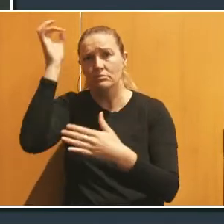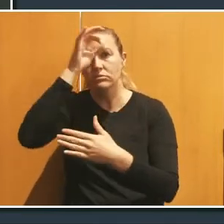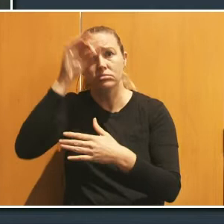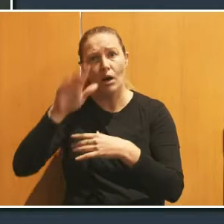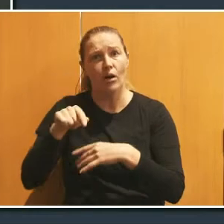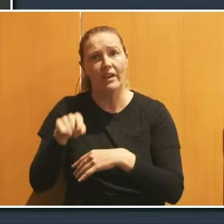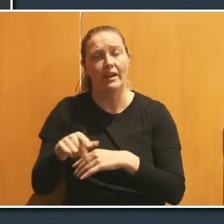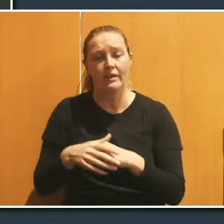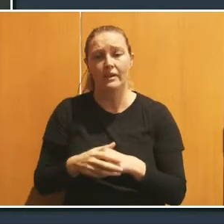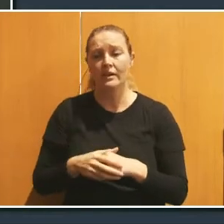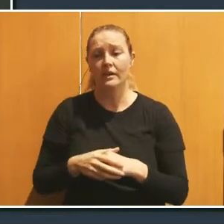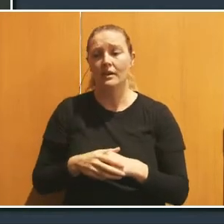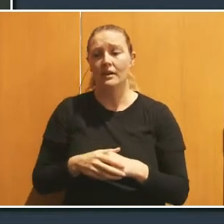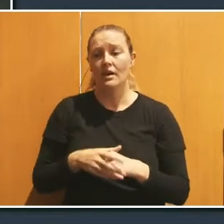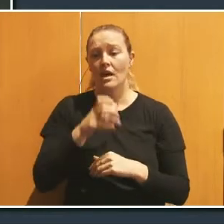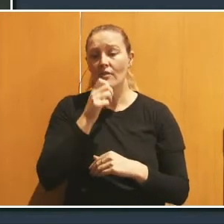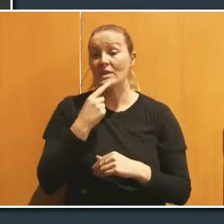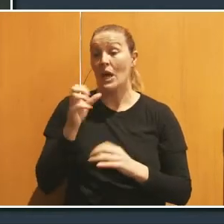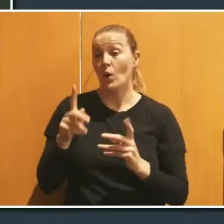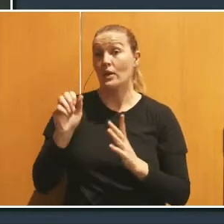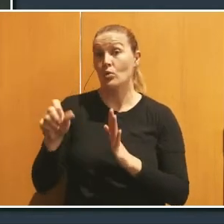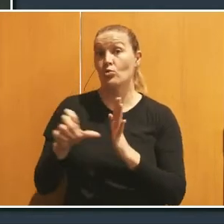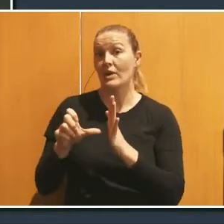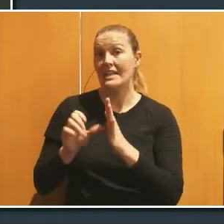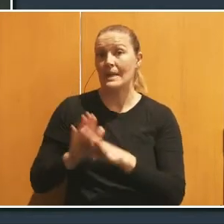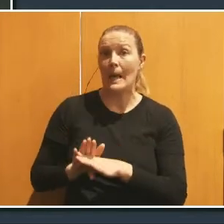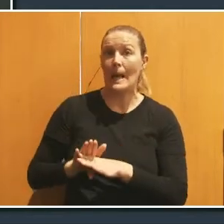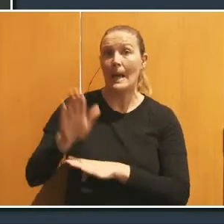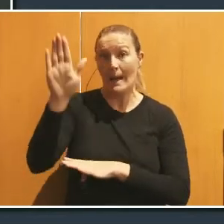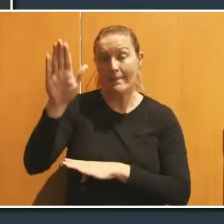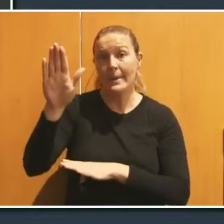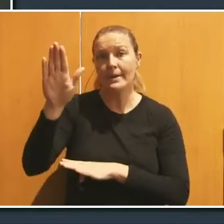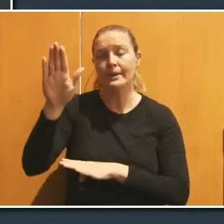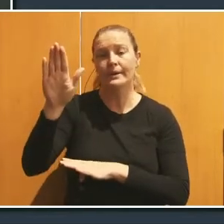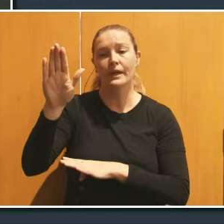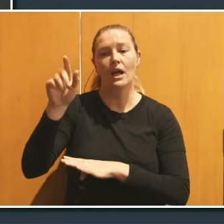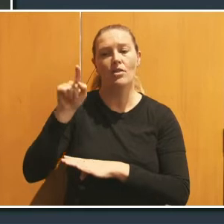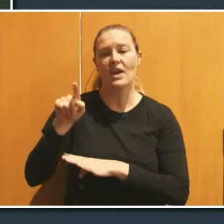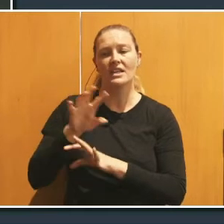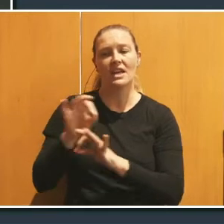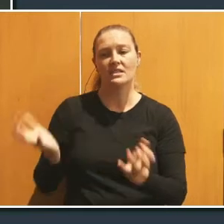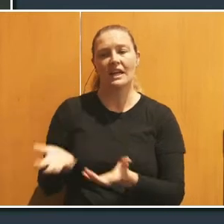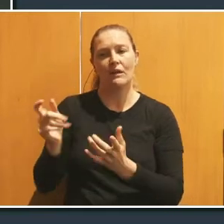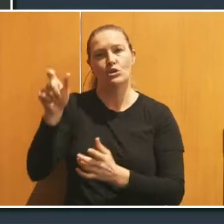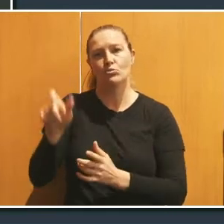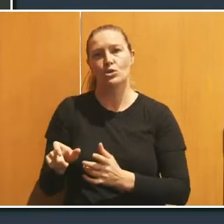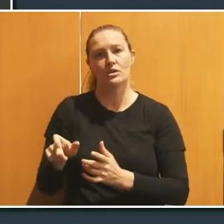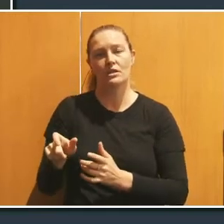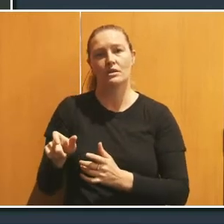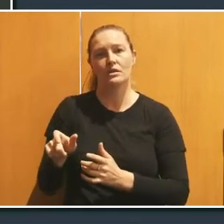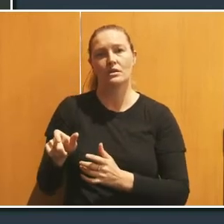I don't know if saying, okay, well, we're going to take your rates and we're going to spike them really incentivizes them to